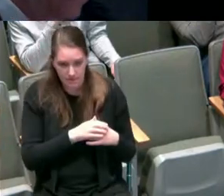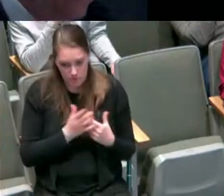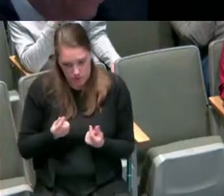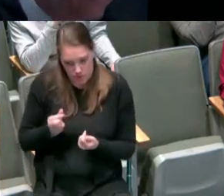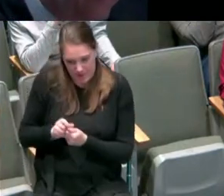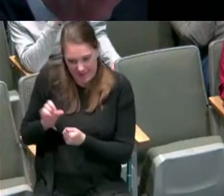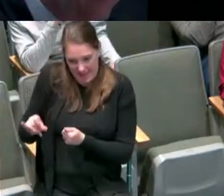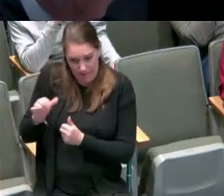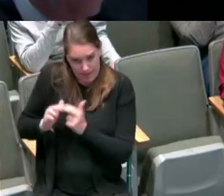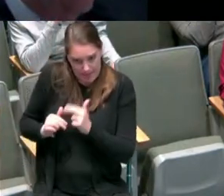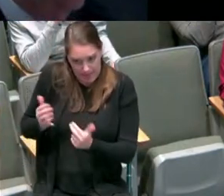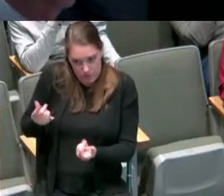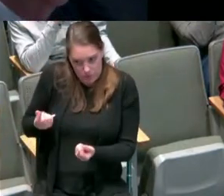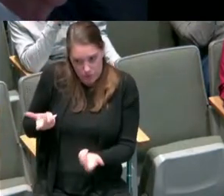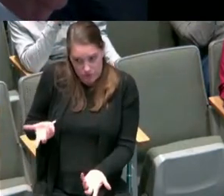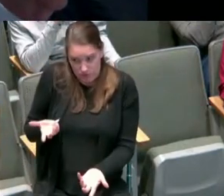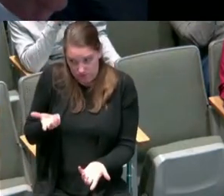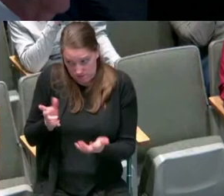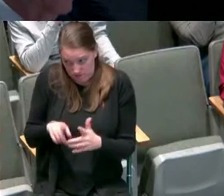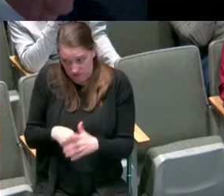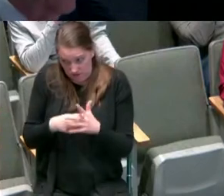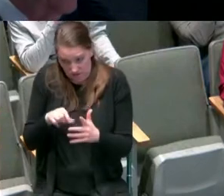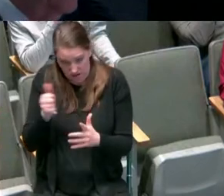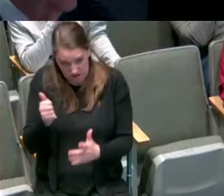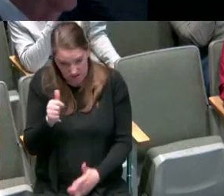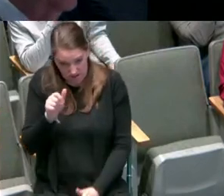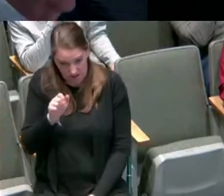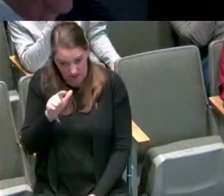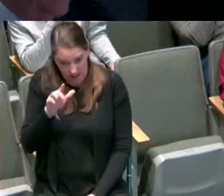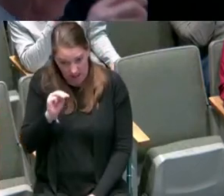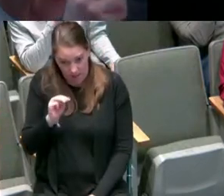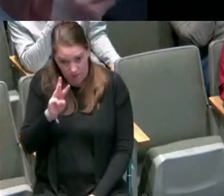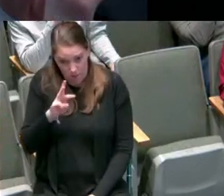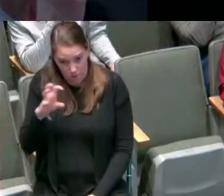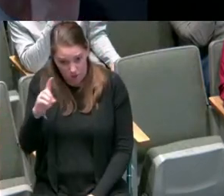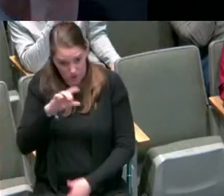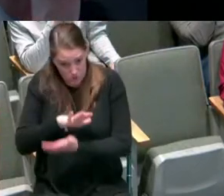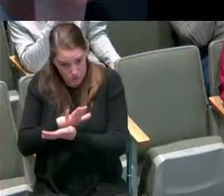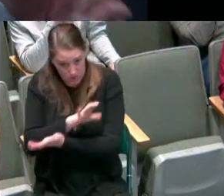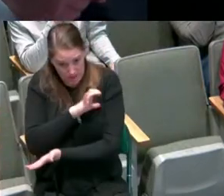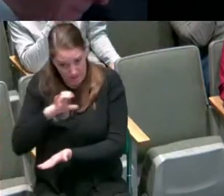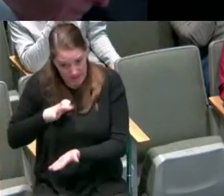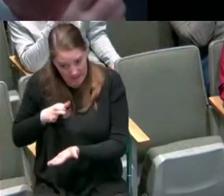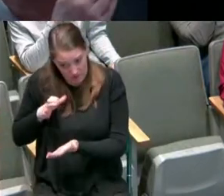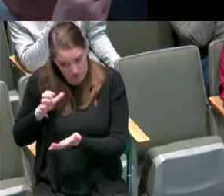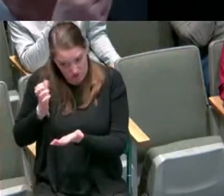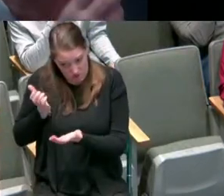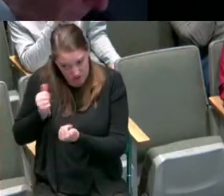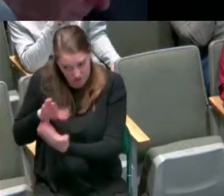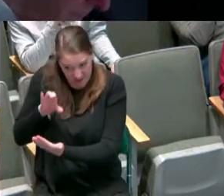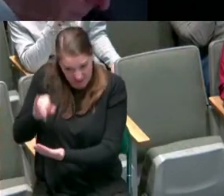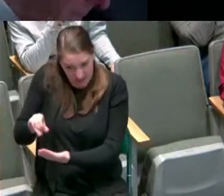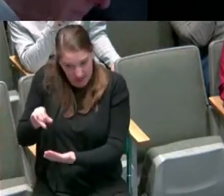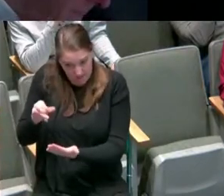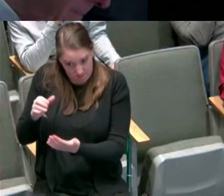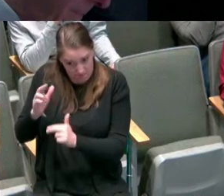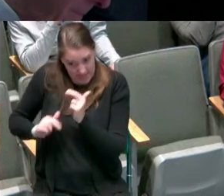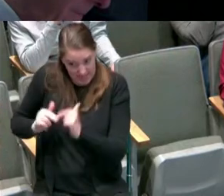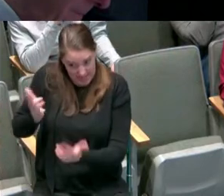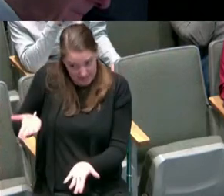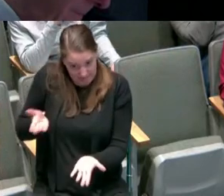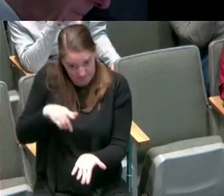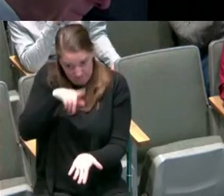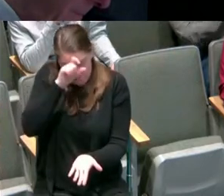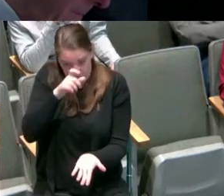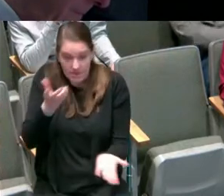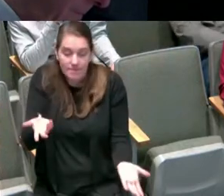do we want to start another Elmwood School reuse committee to address that these are questions that we we need to ask